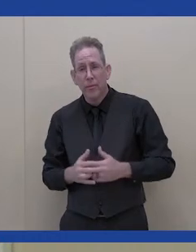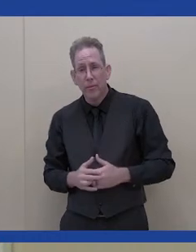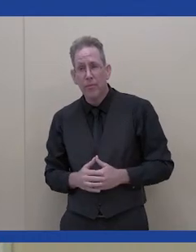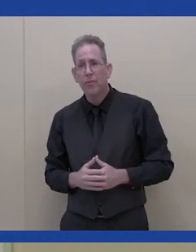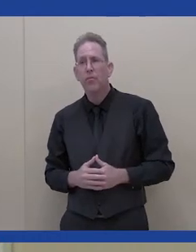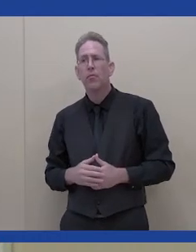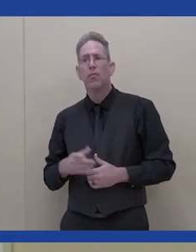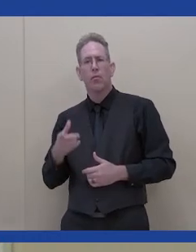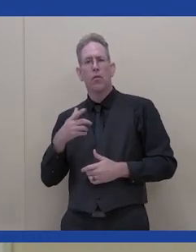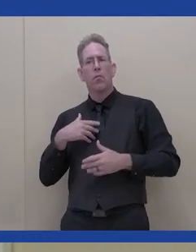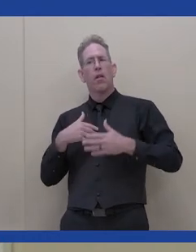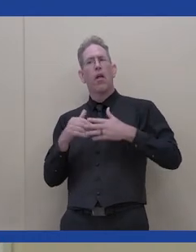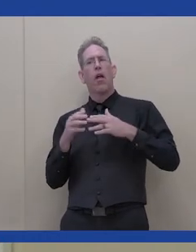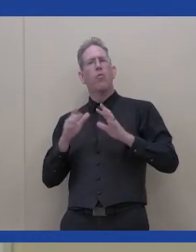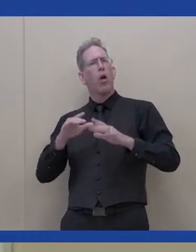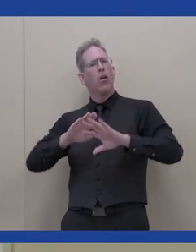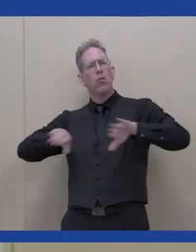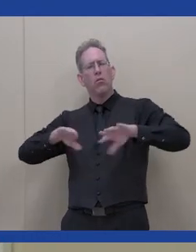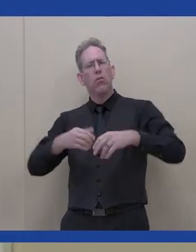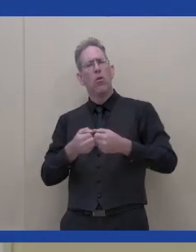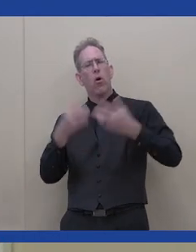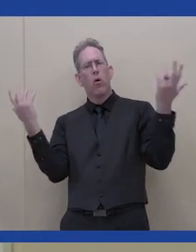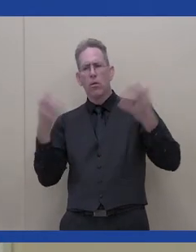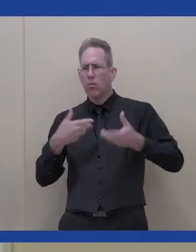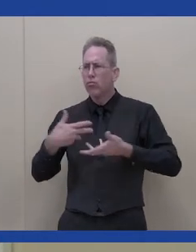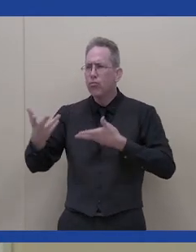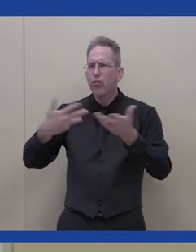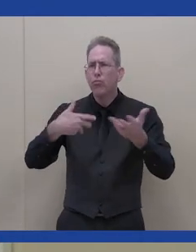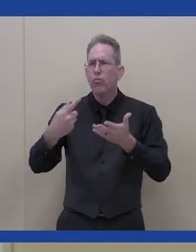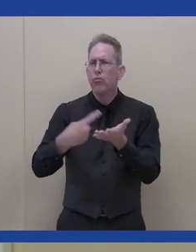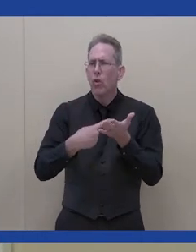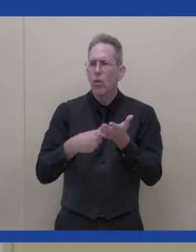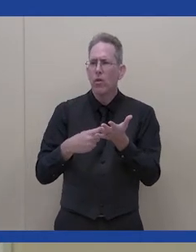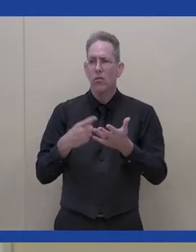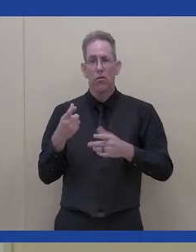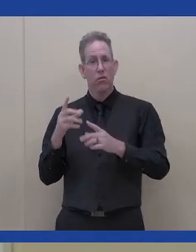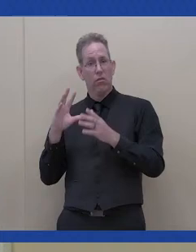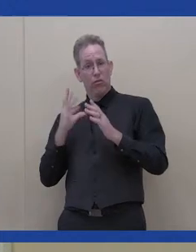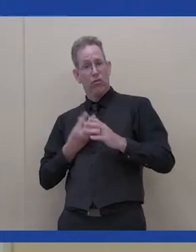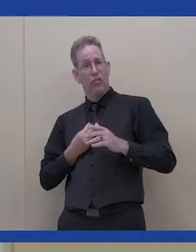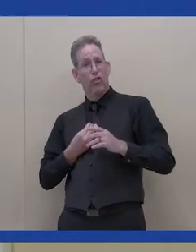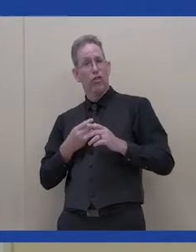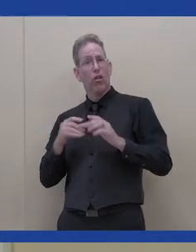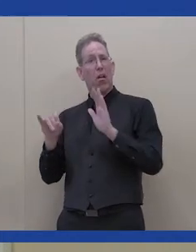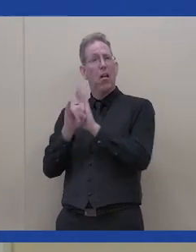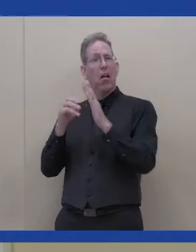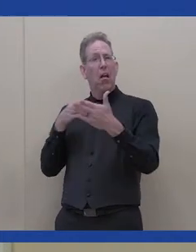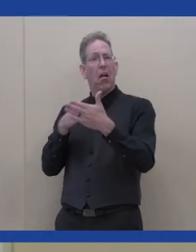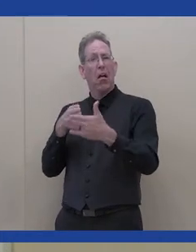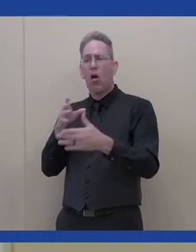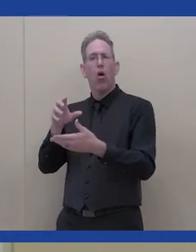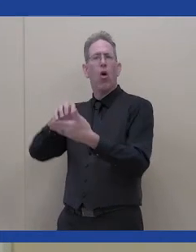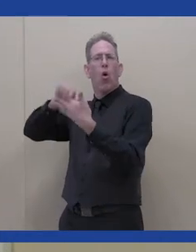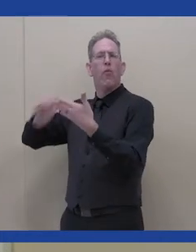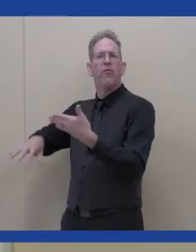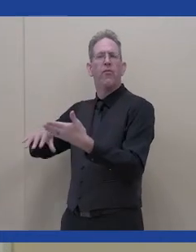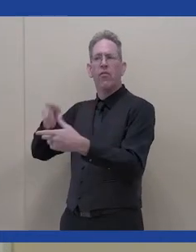divisive issues. It means removing transphobic stickers as soon as they appear.